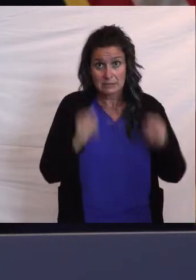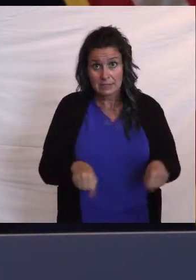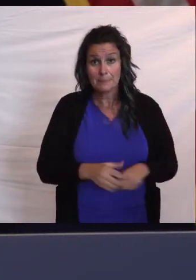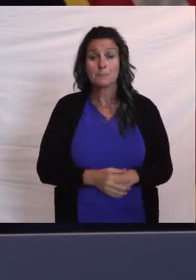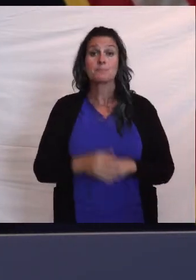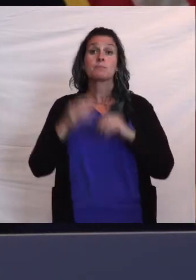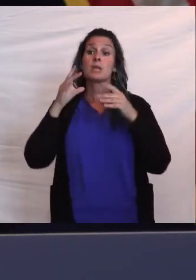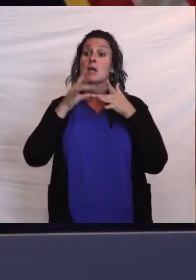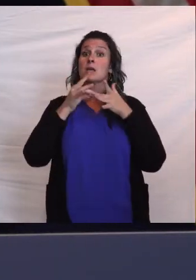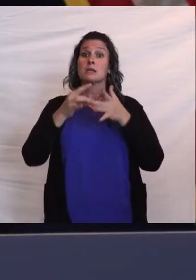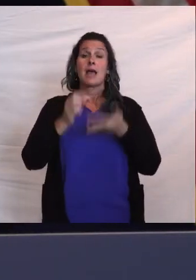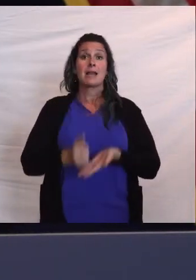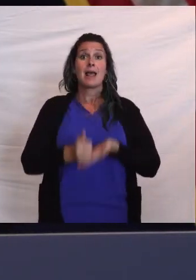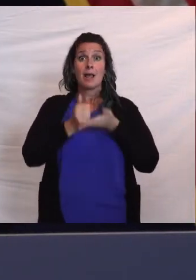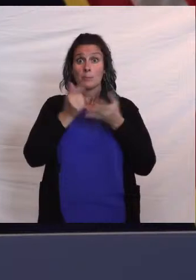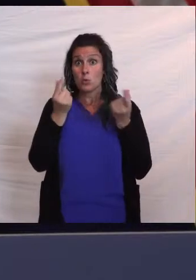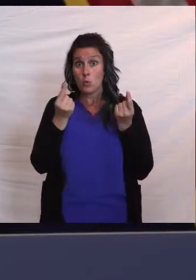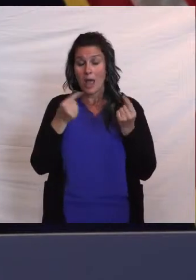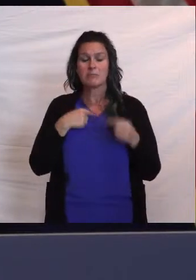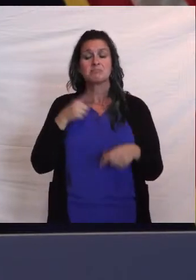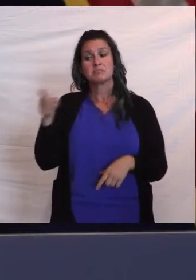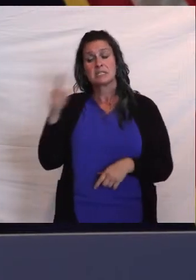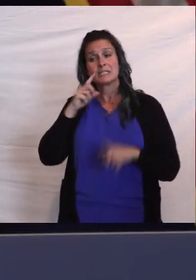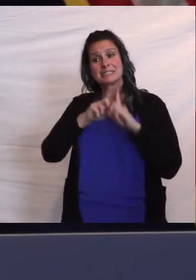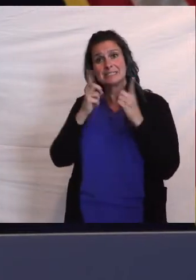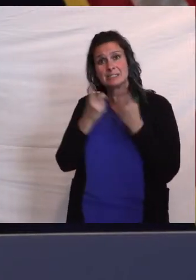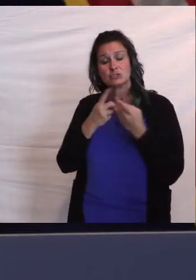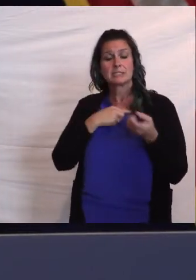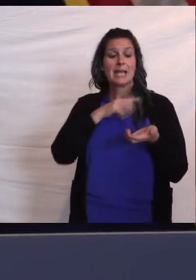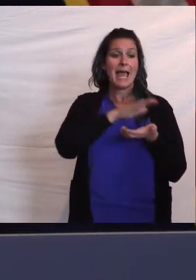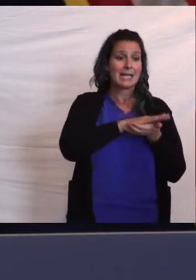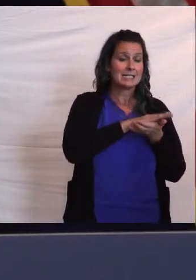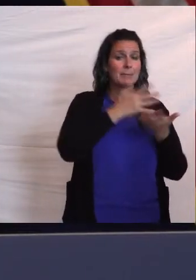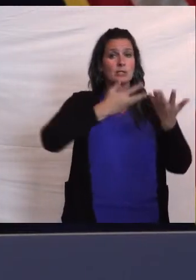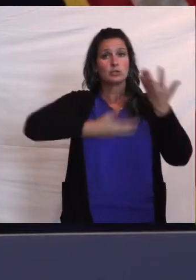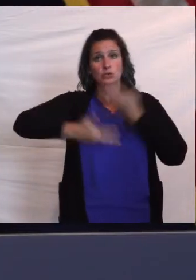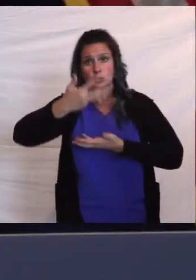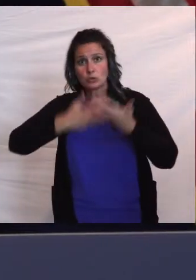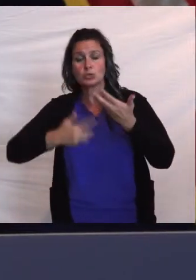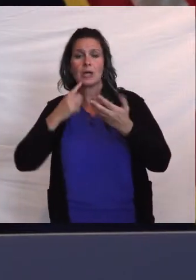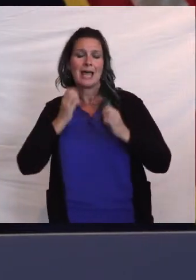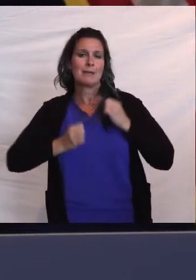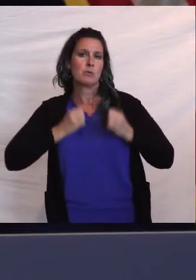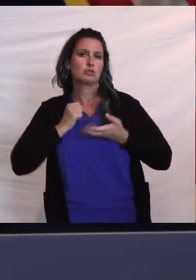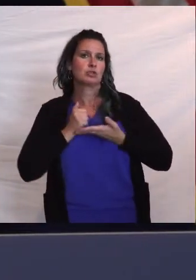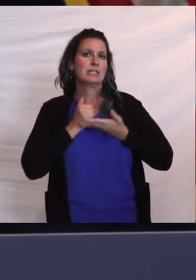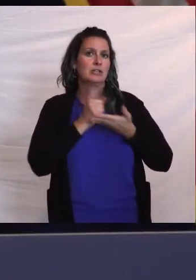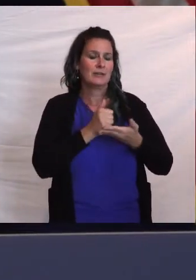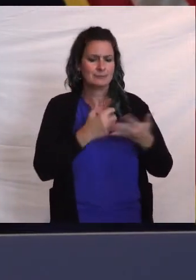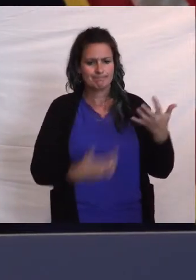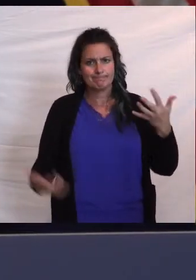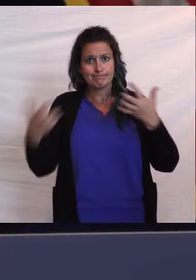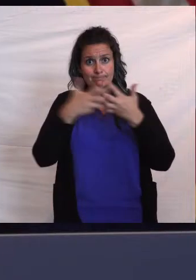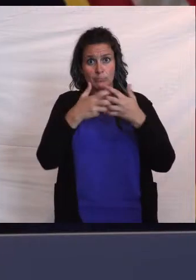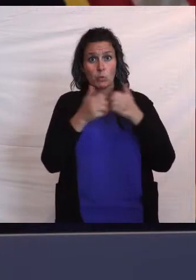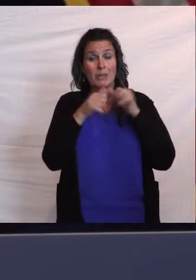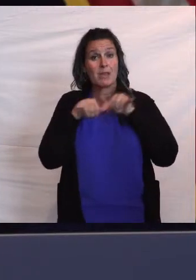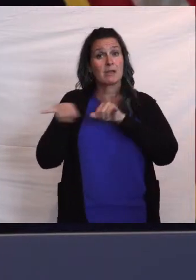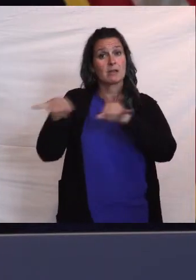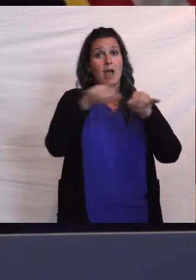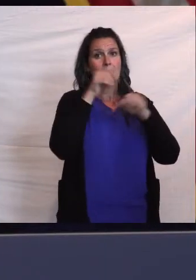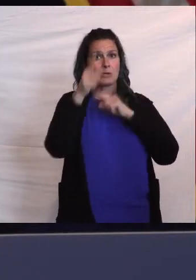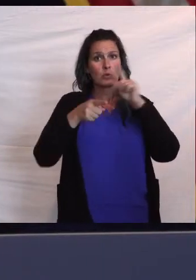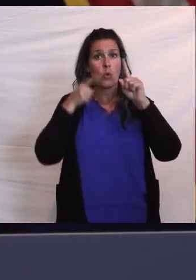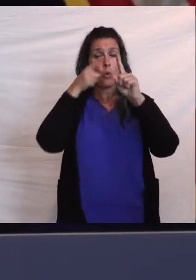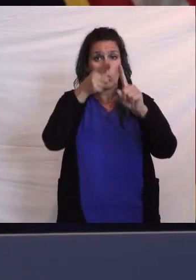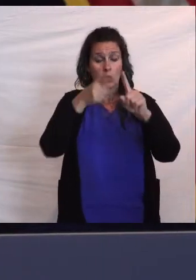help anchor districts' academic, social, and emotional interventions to the common purpose of